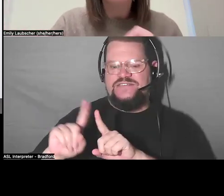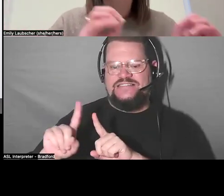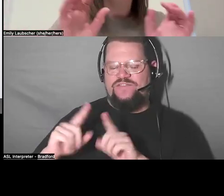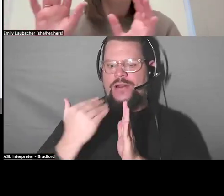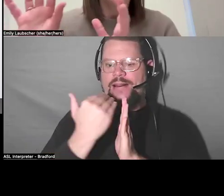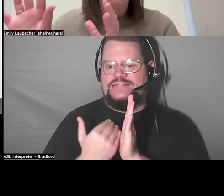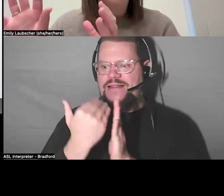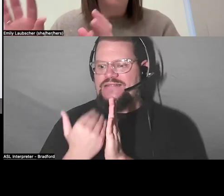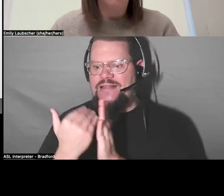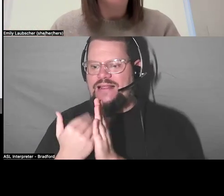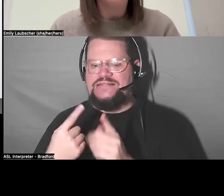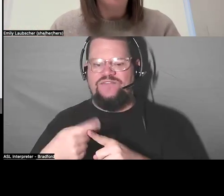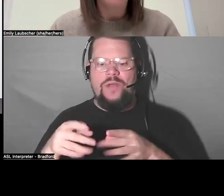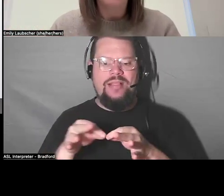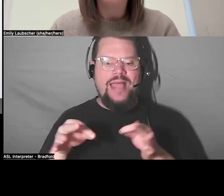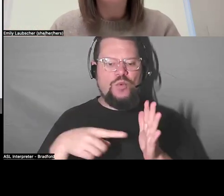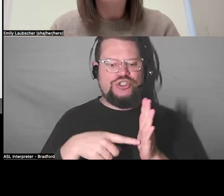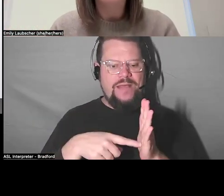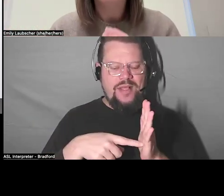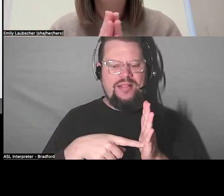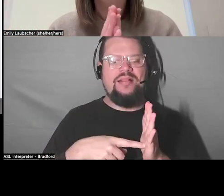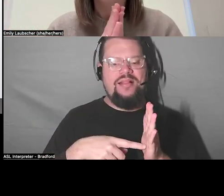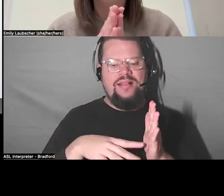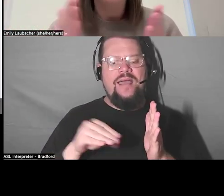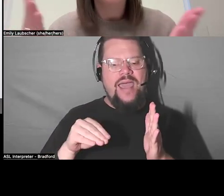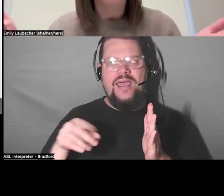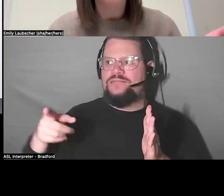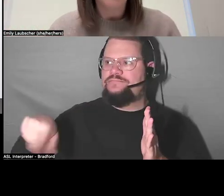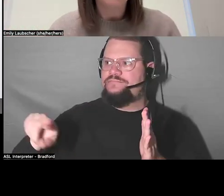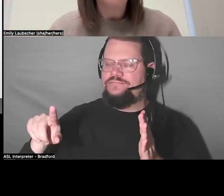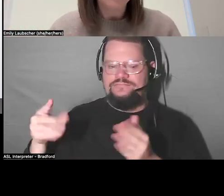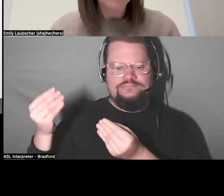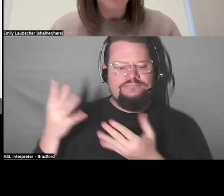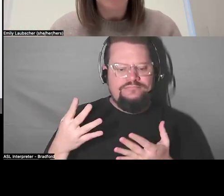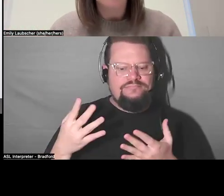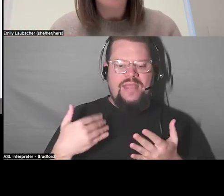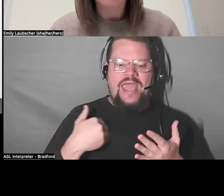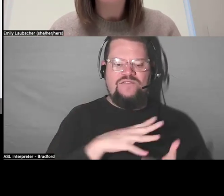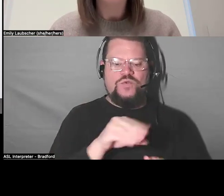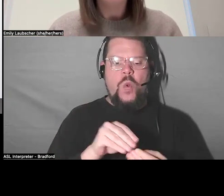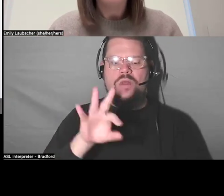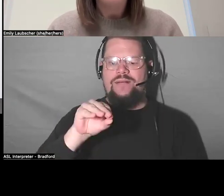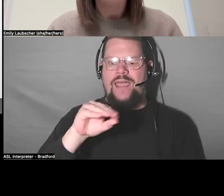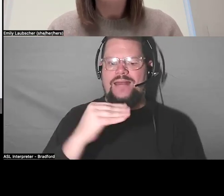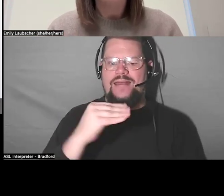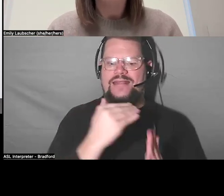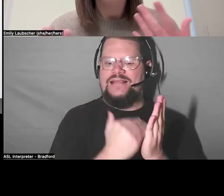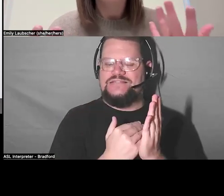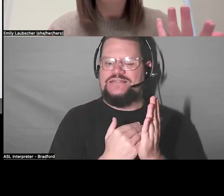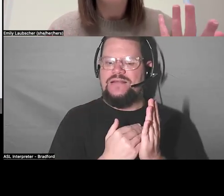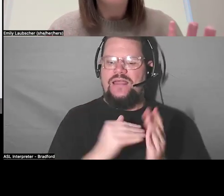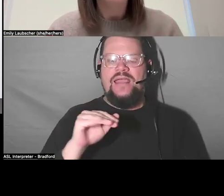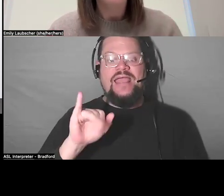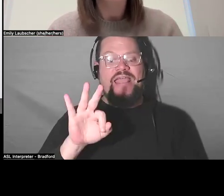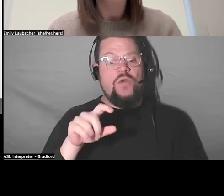language samples and also contributed by the stakeholders for a total of 90 lists across the study. And if a word